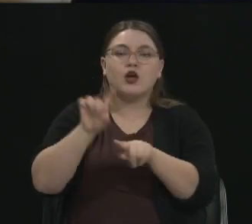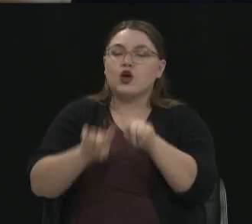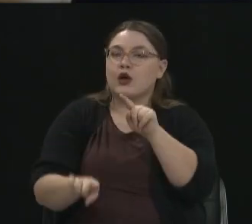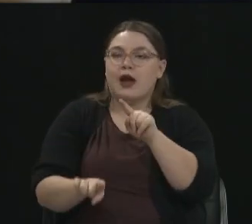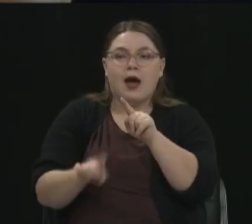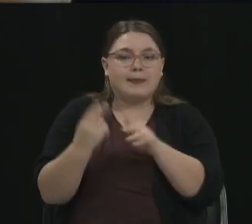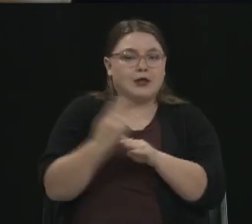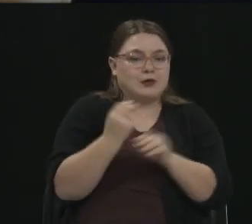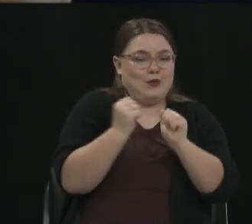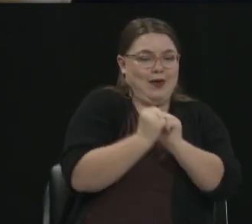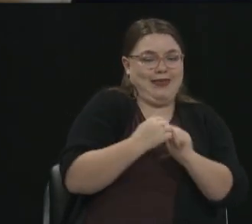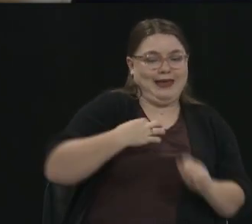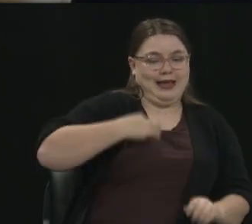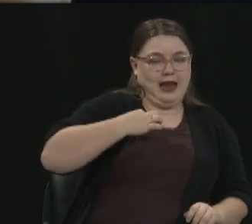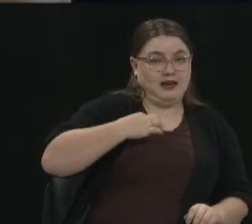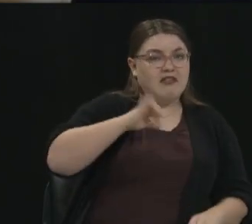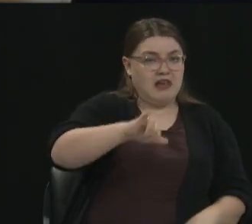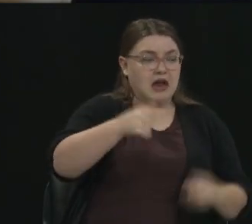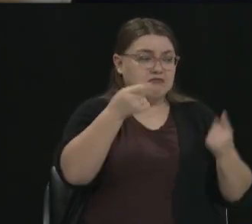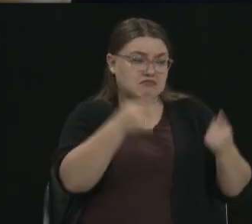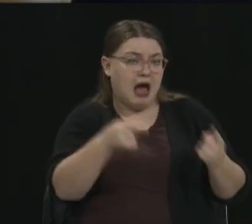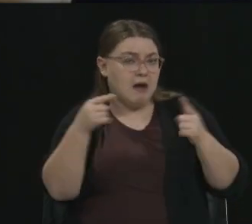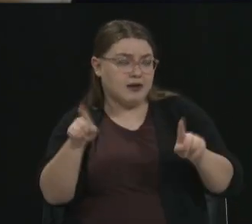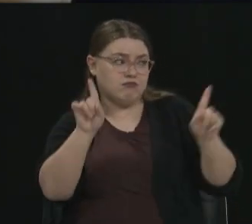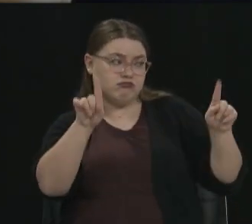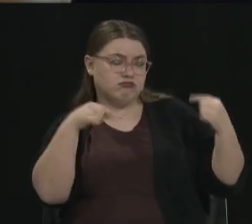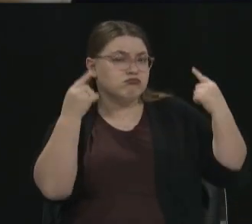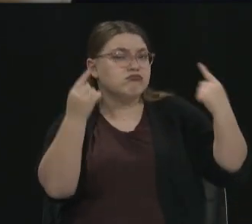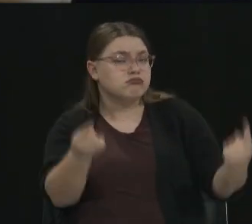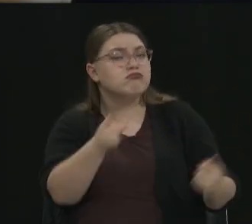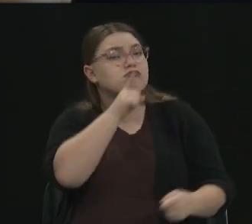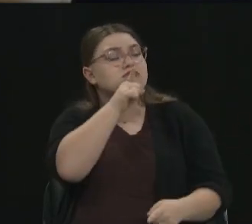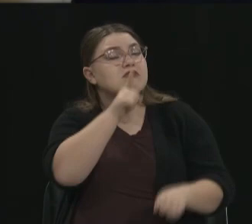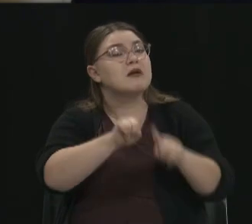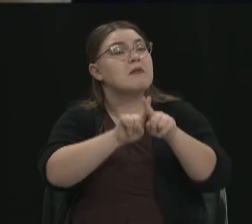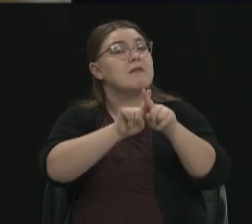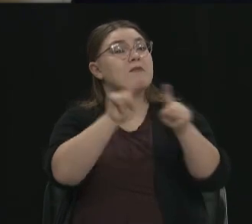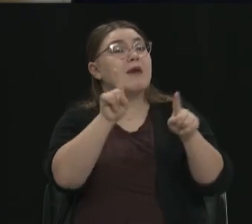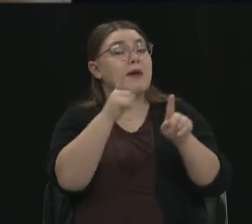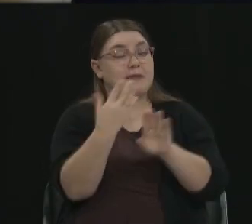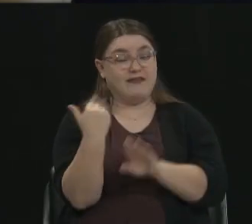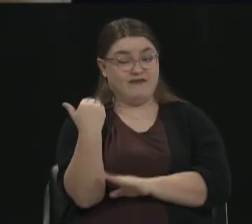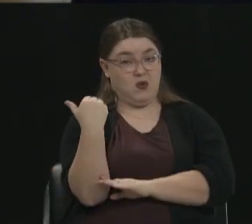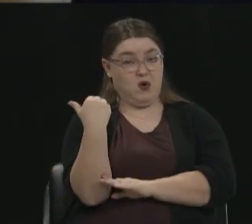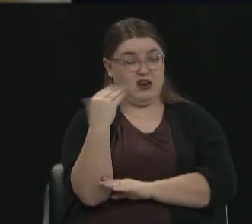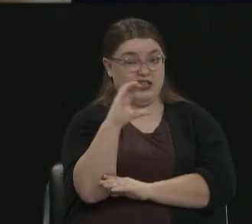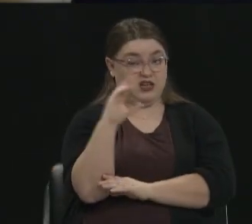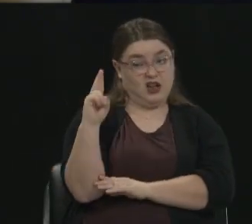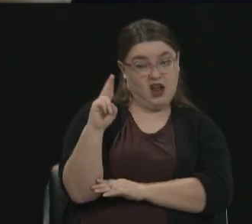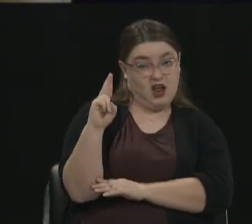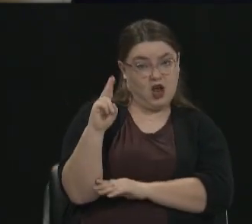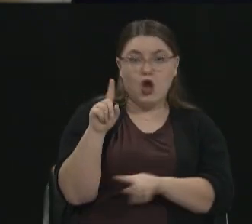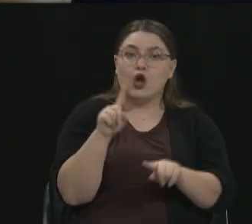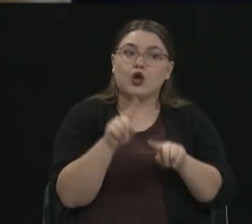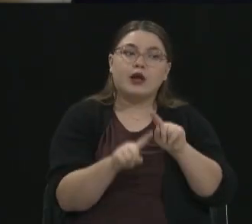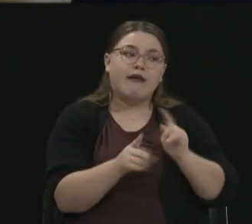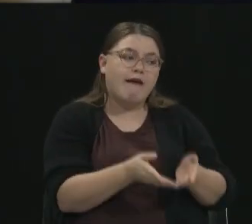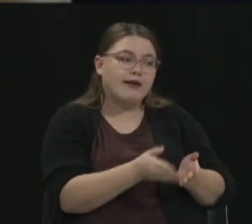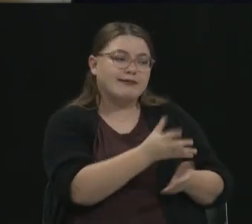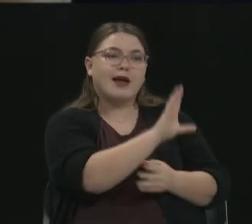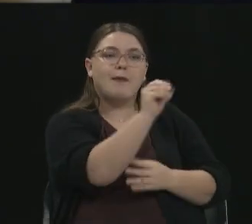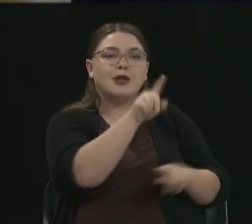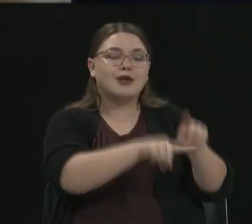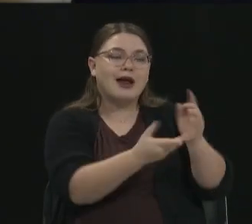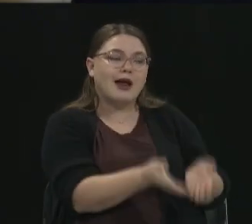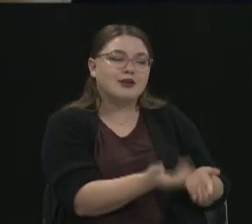exist before Citizens United. But until Citizens United, corporations couldn't give money out of their treasuries.